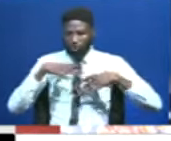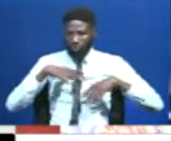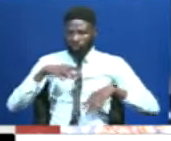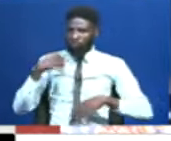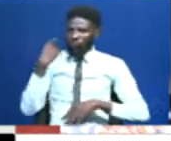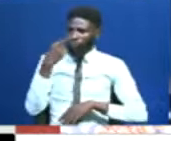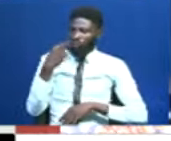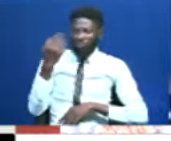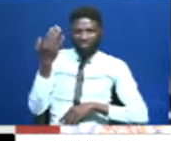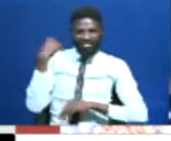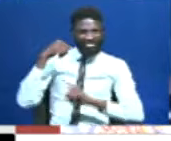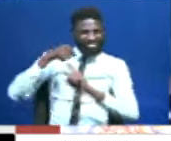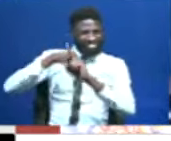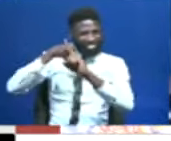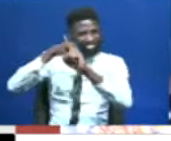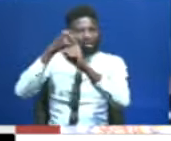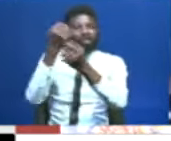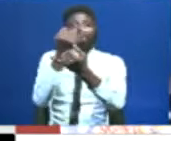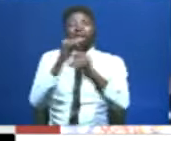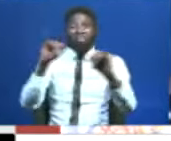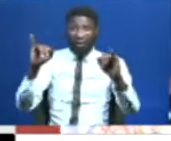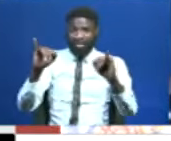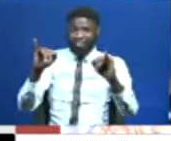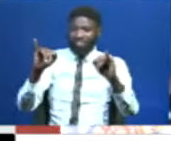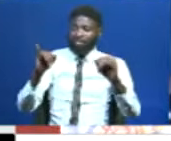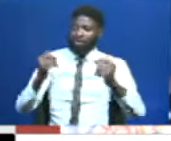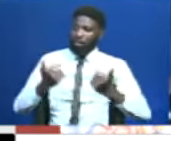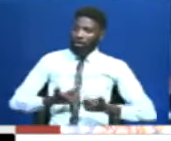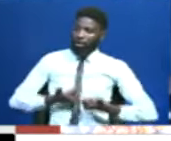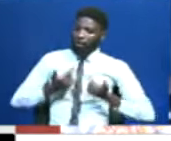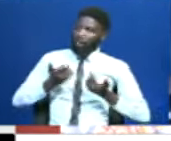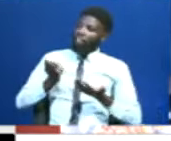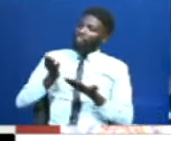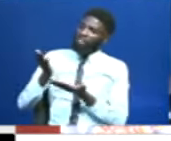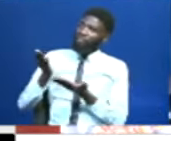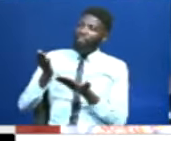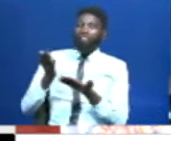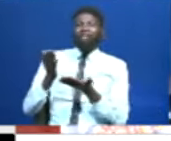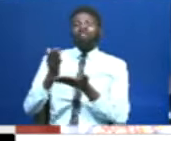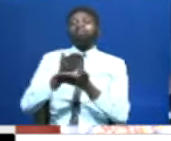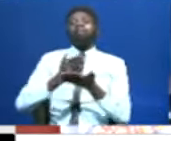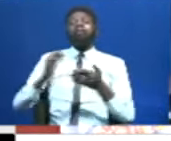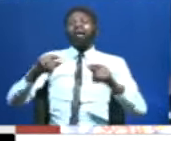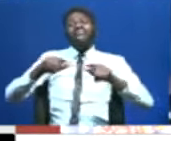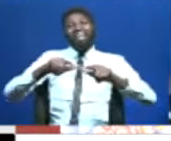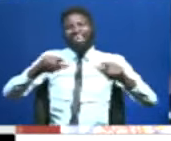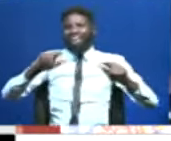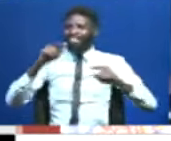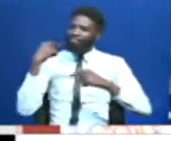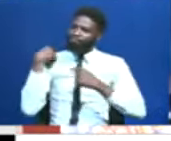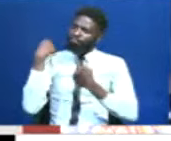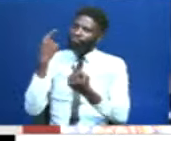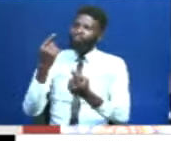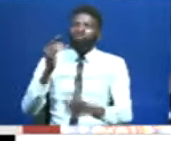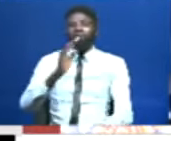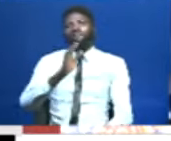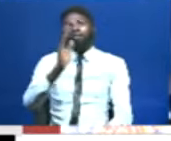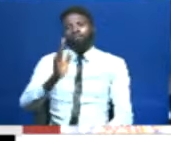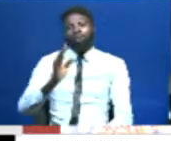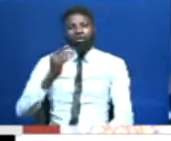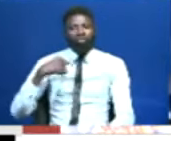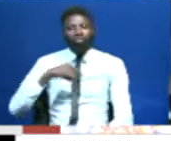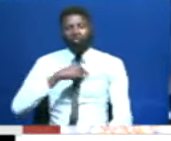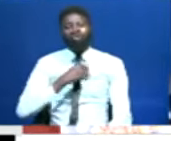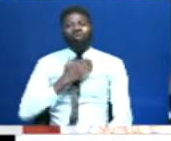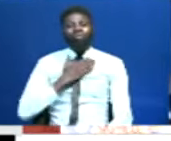struggle, some of whom have remained landless all this time. We want this issue to be settled once